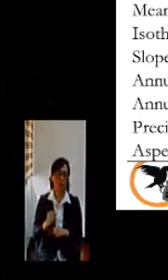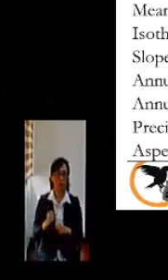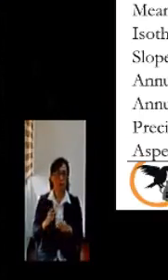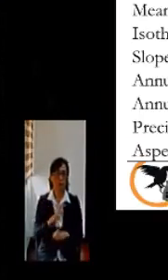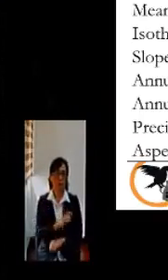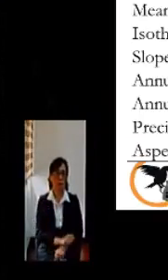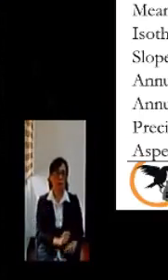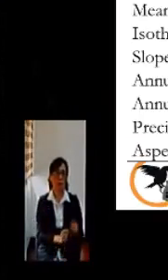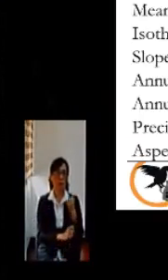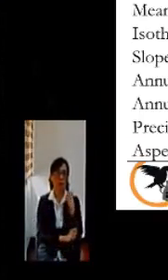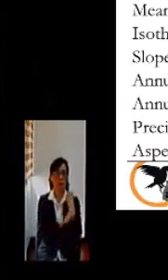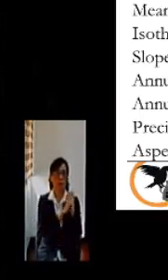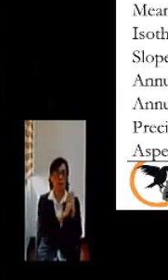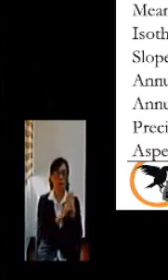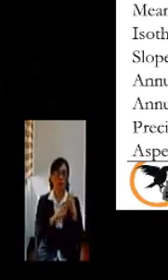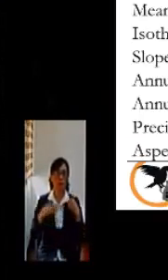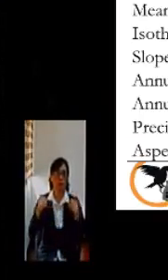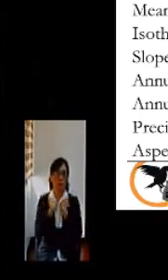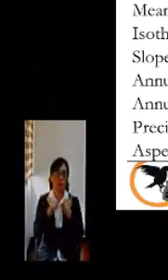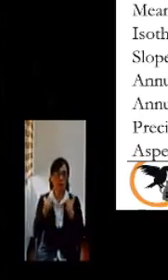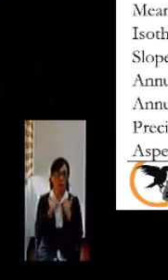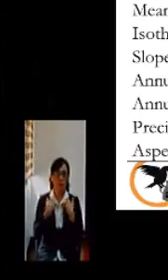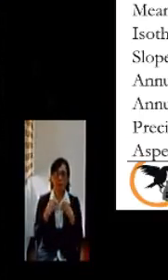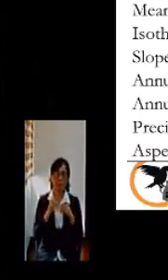obviously this species doesn't want any